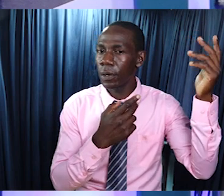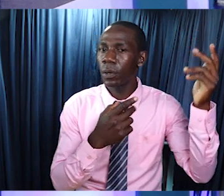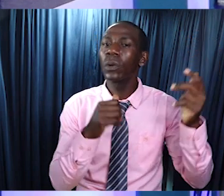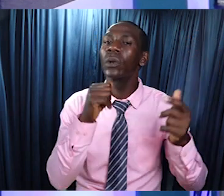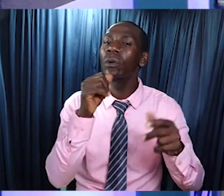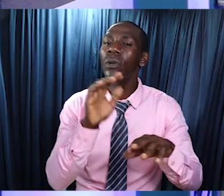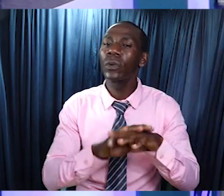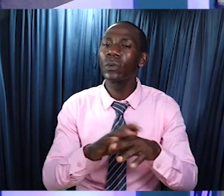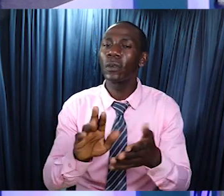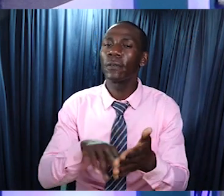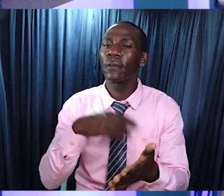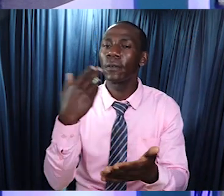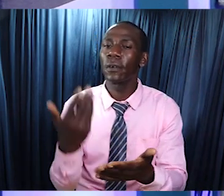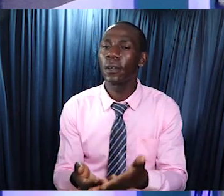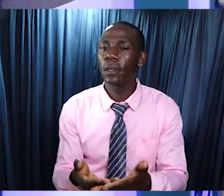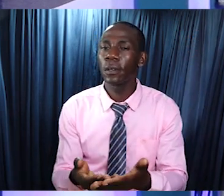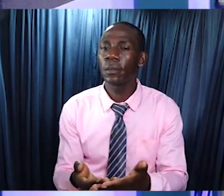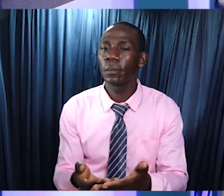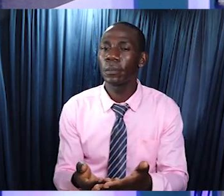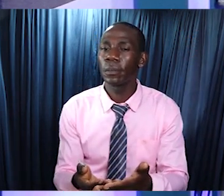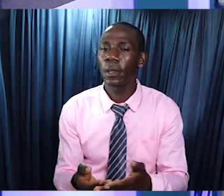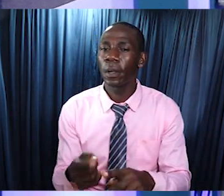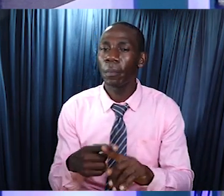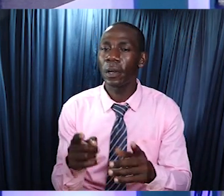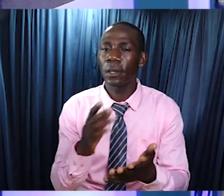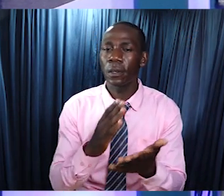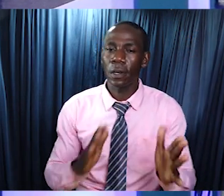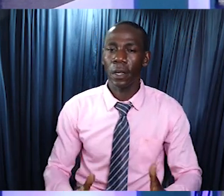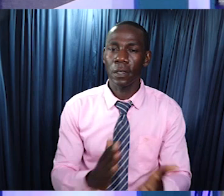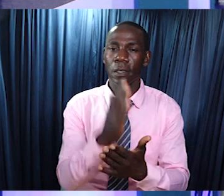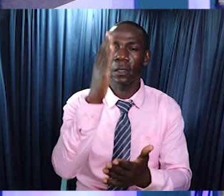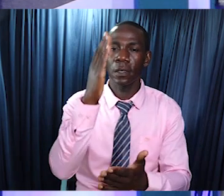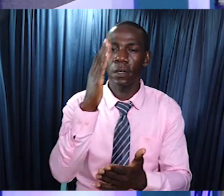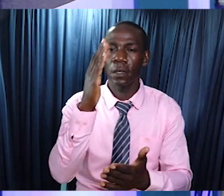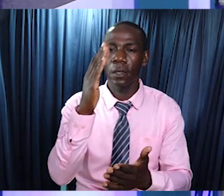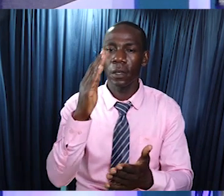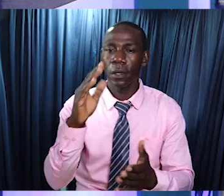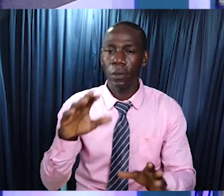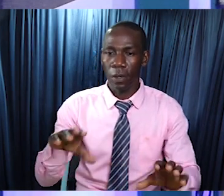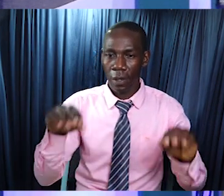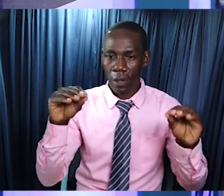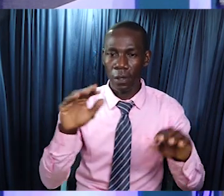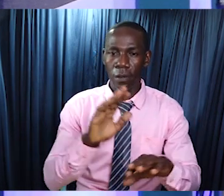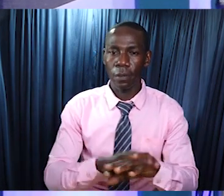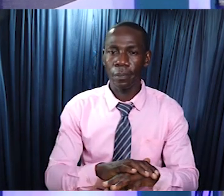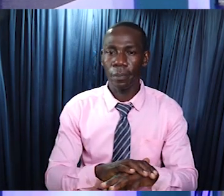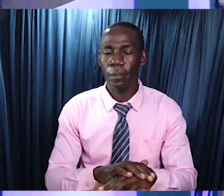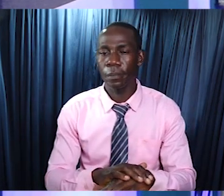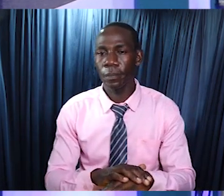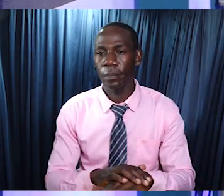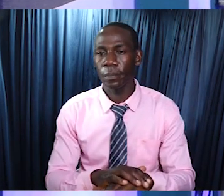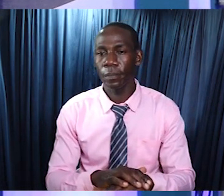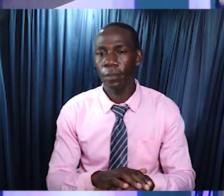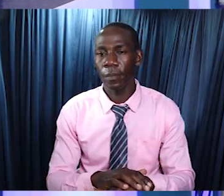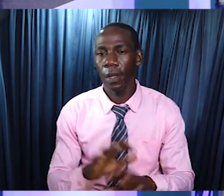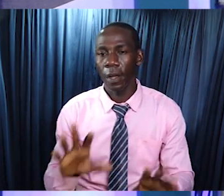haki kutapotea. The anticipation of the unrighteous will get lakini to perish. Lakini wenye haki. But the righteous. Watafata matakwa yao. Will attain their